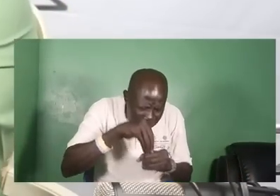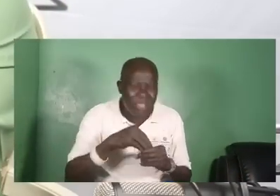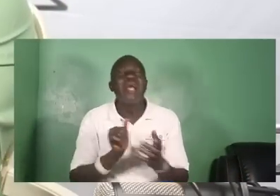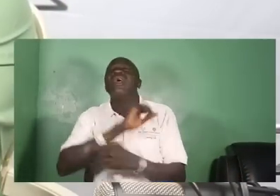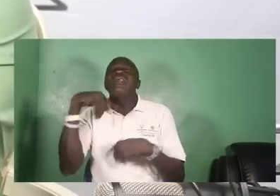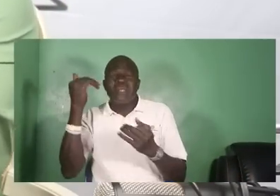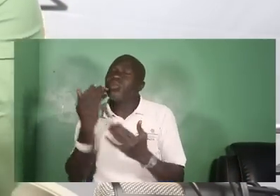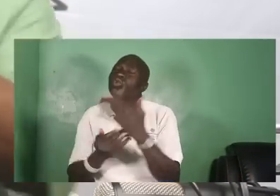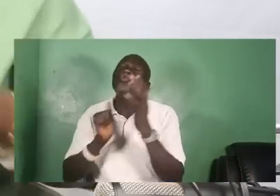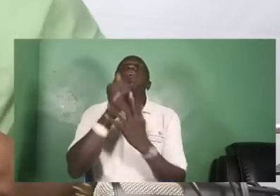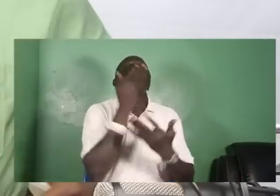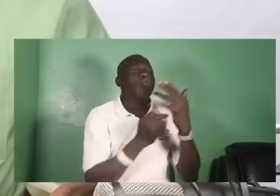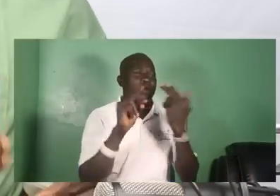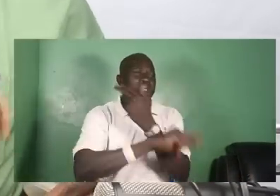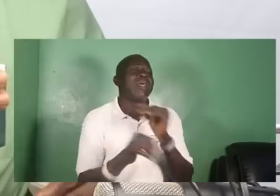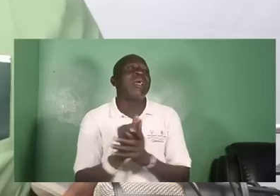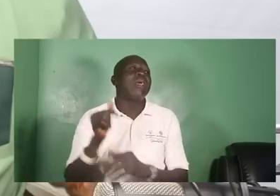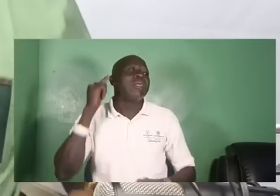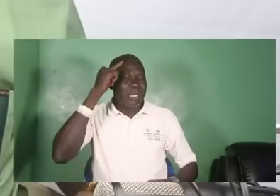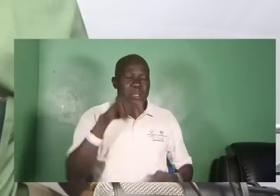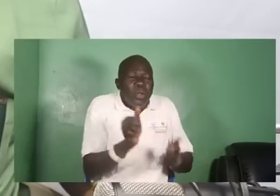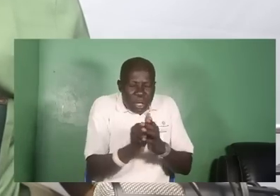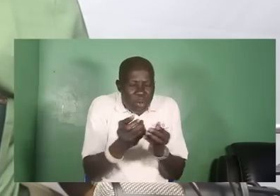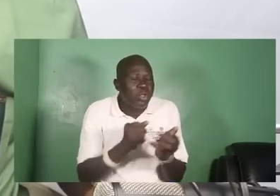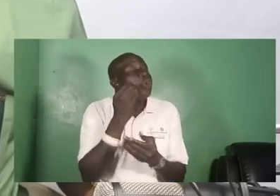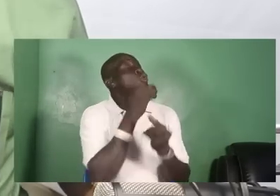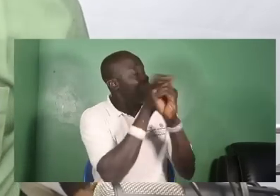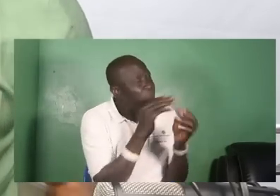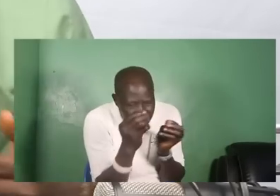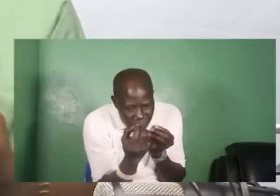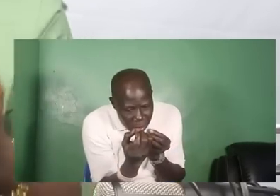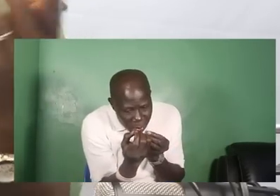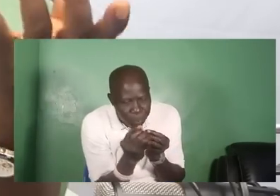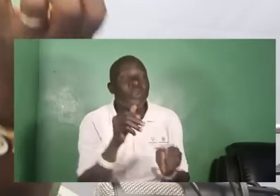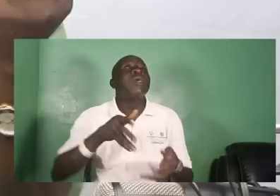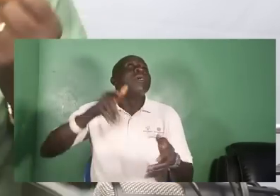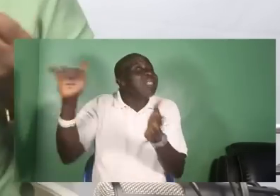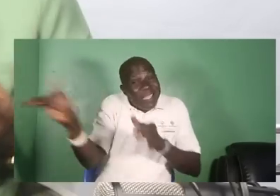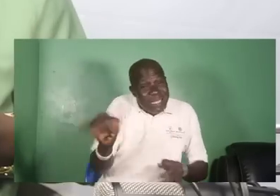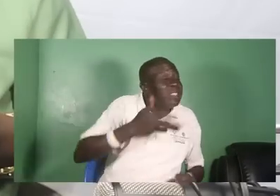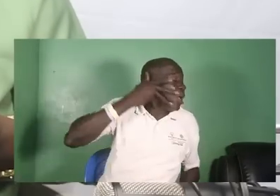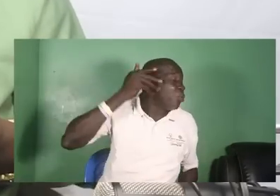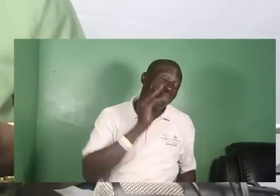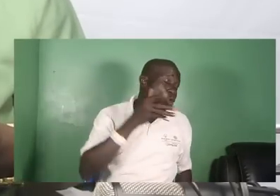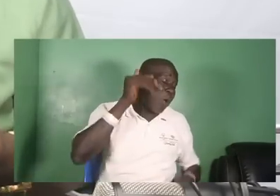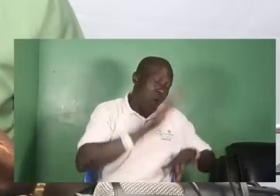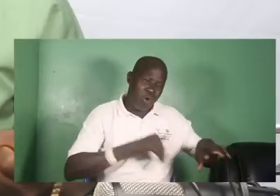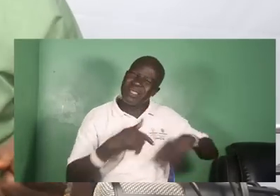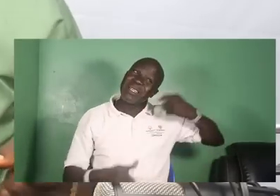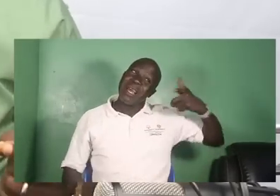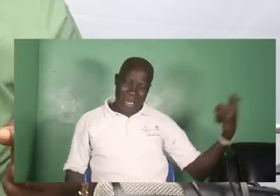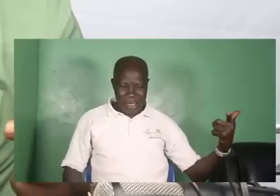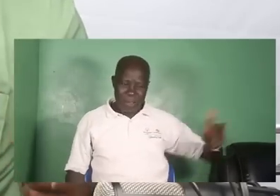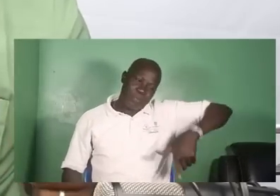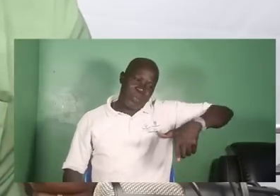pé. They said goodness to do good. Nígbà ronú jinlẹ̀ wọ́n ní orin níwọ̀n. They said it has a limit. Àwọn Yorùbá ló pẹ́ wọ́n ní ọwọ́ òṣì. It was the Yorùbá that